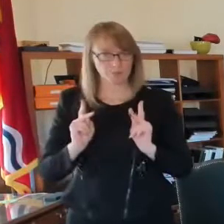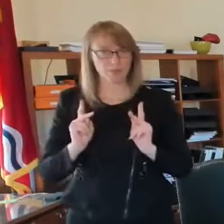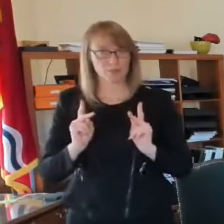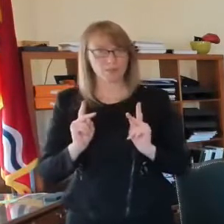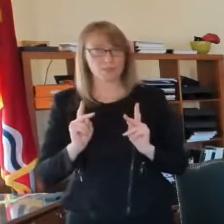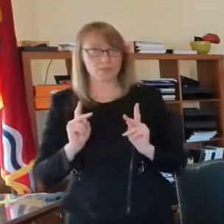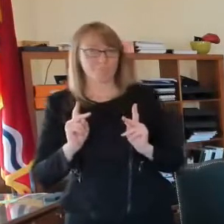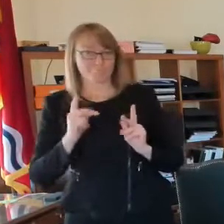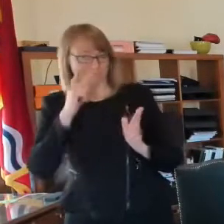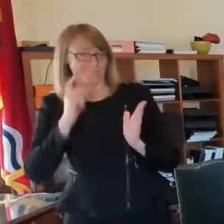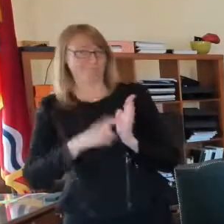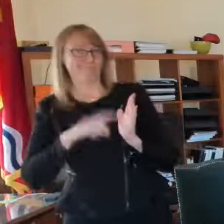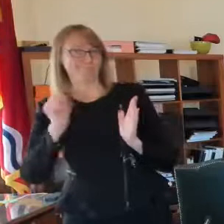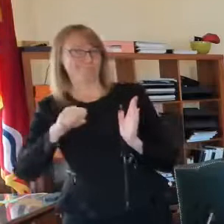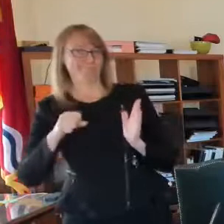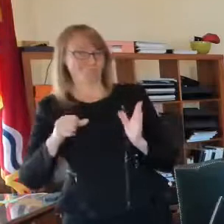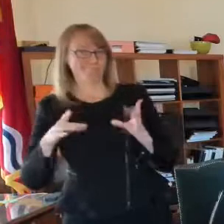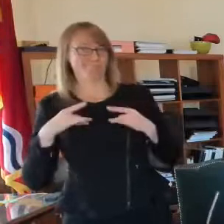but